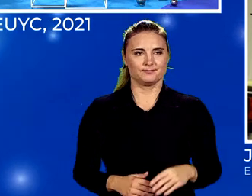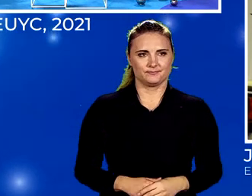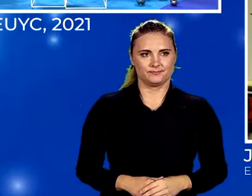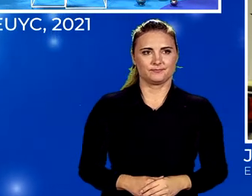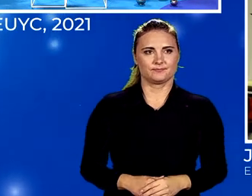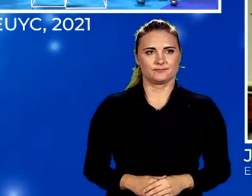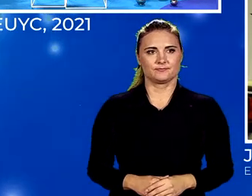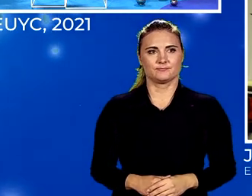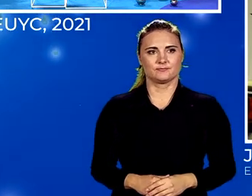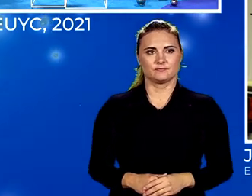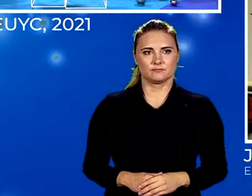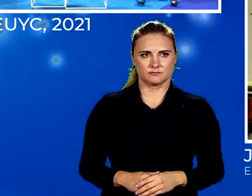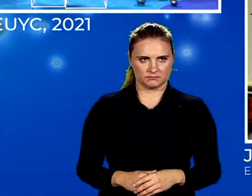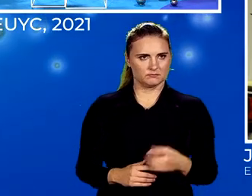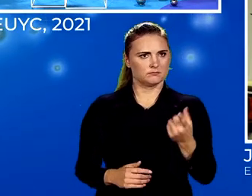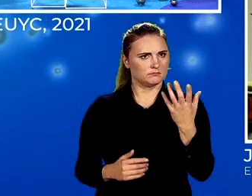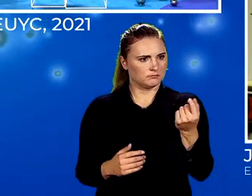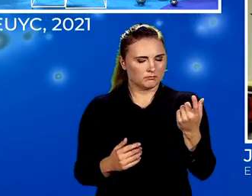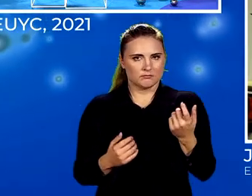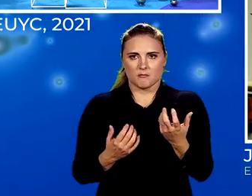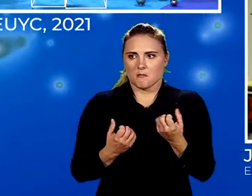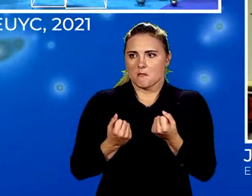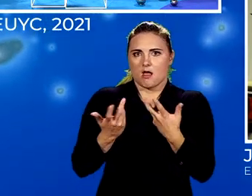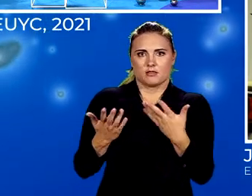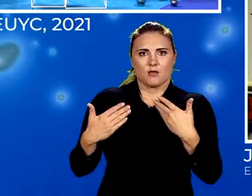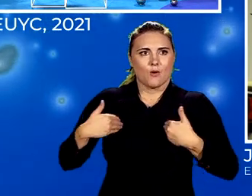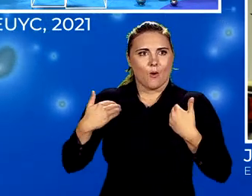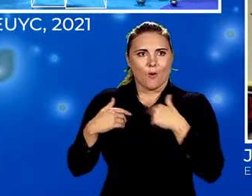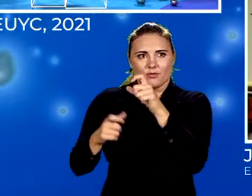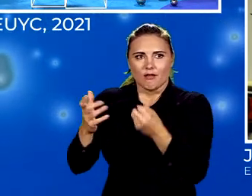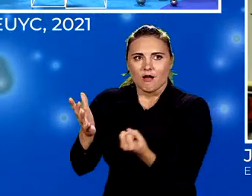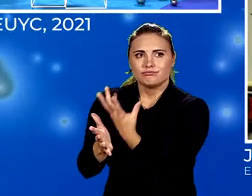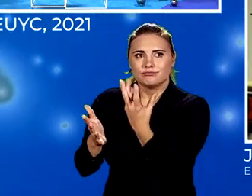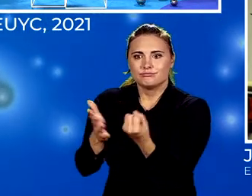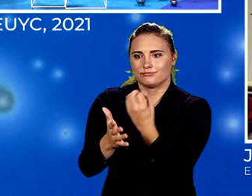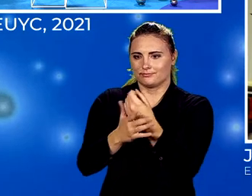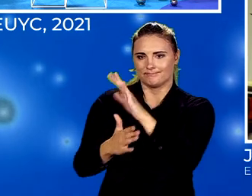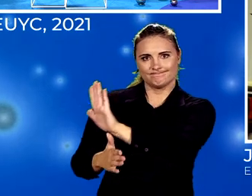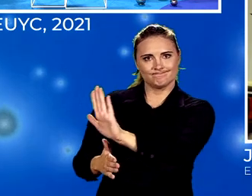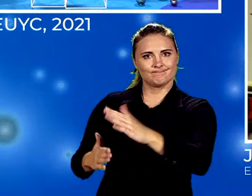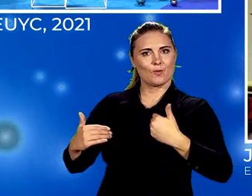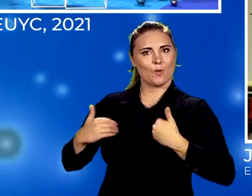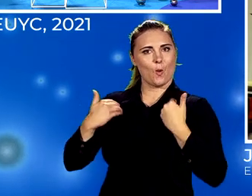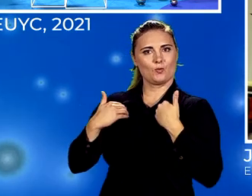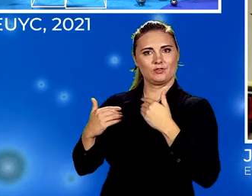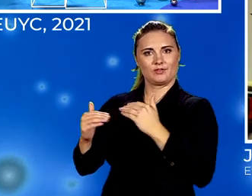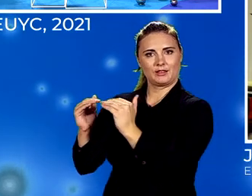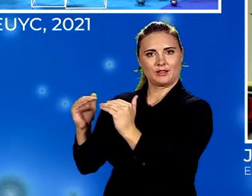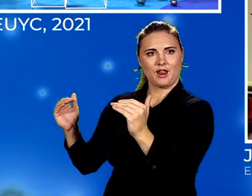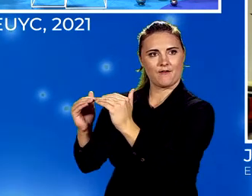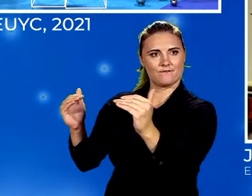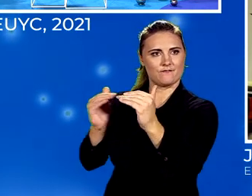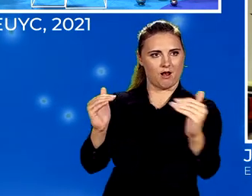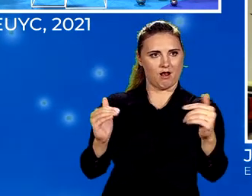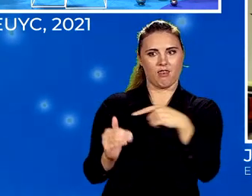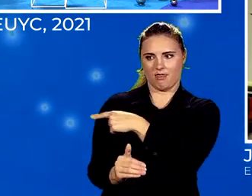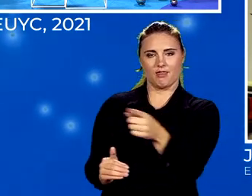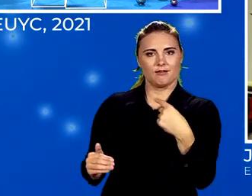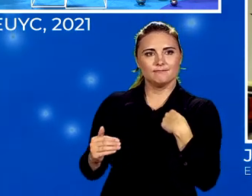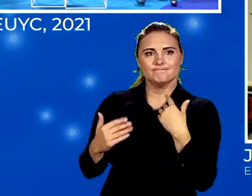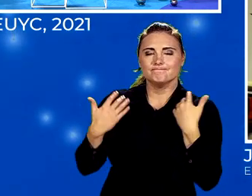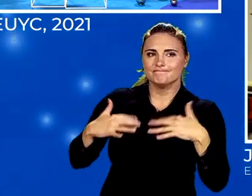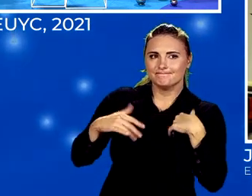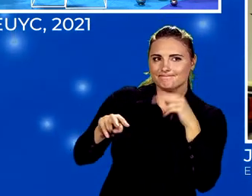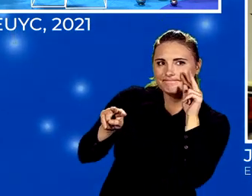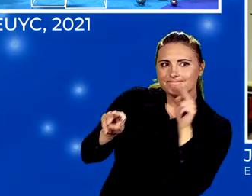of youth work, youth participation mechanism on European level. And at the moment is going forward and seeing on what can be the